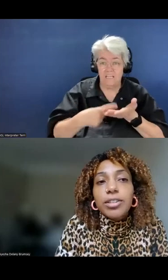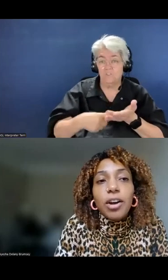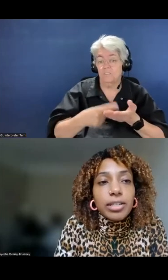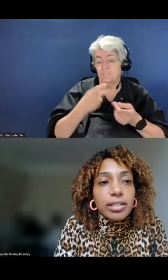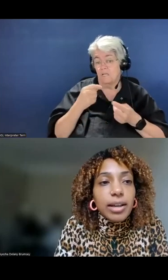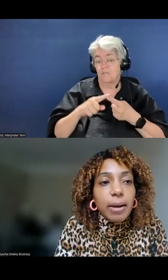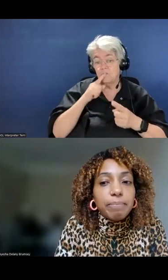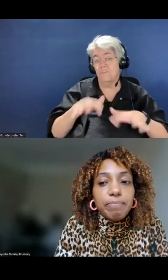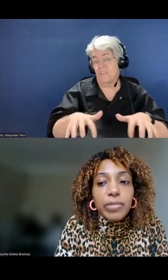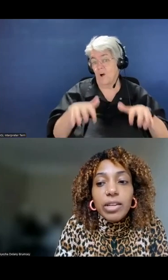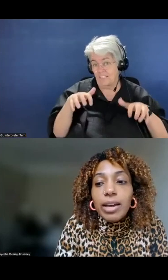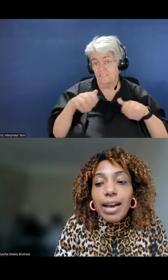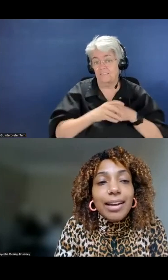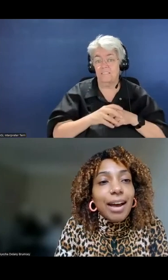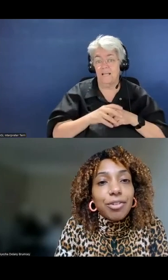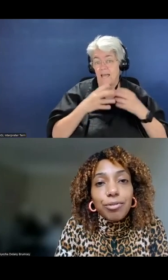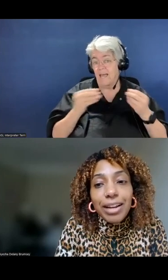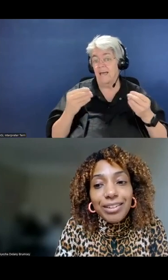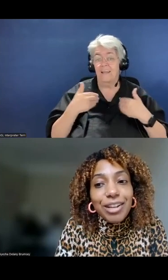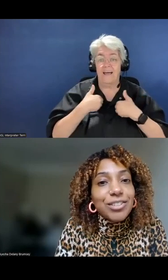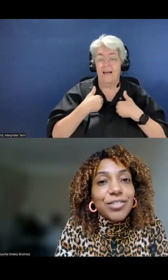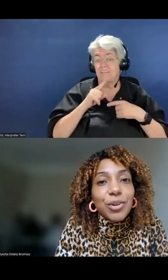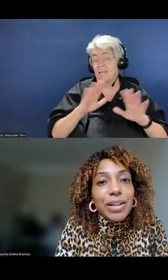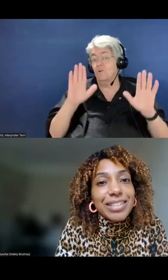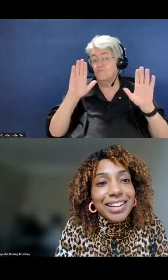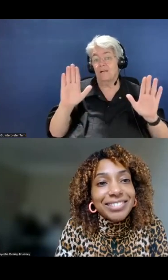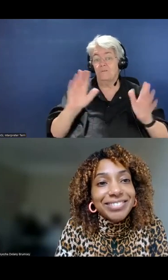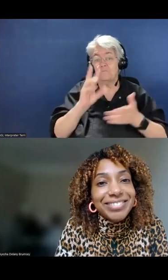and to the audience. And have a great rest of your Wednesday.